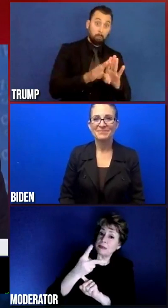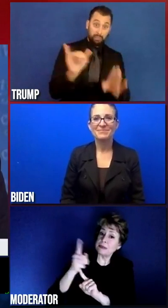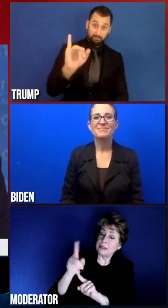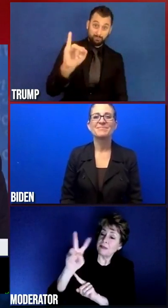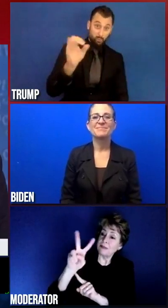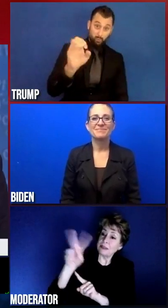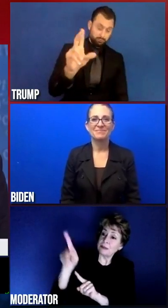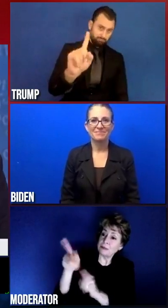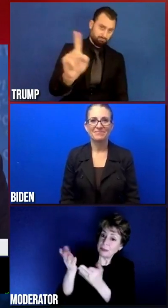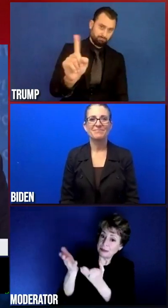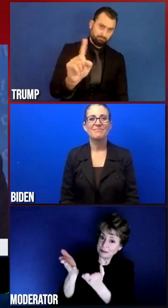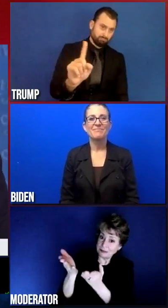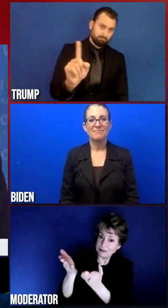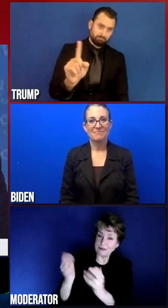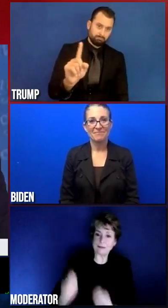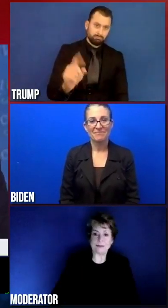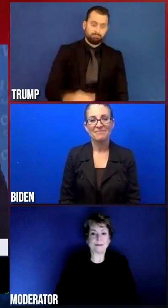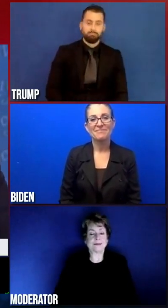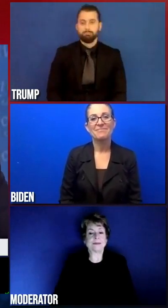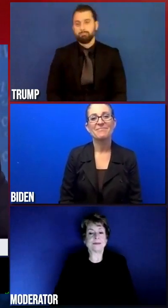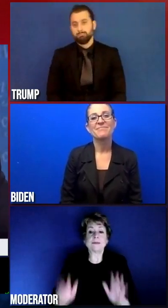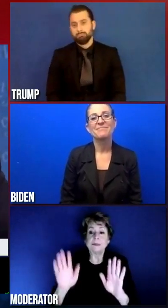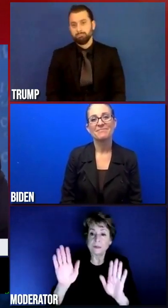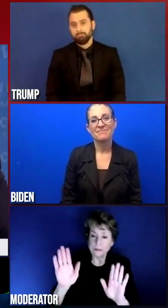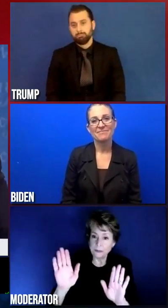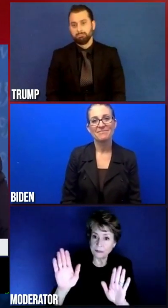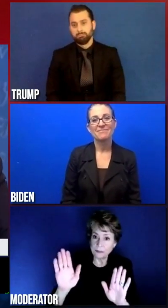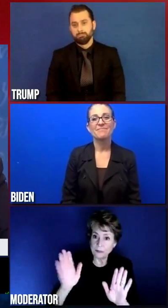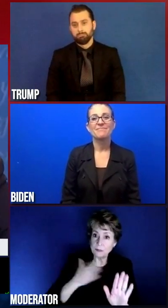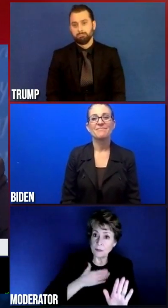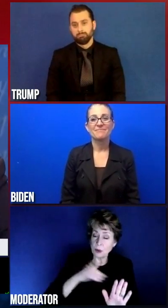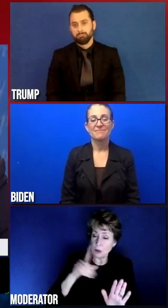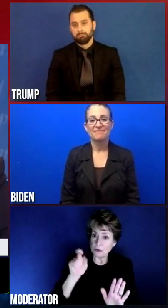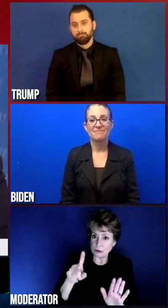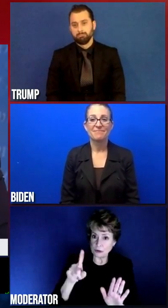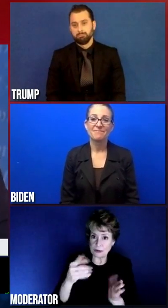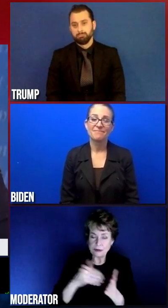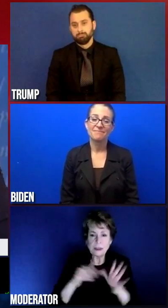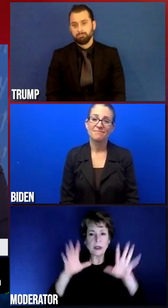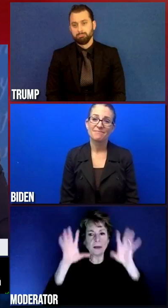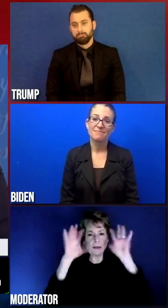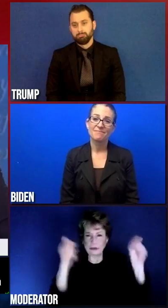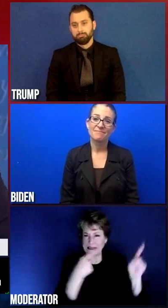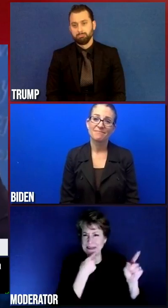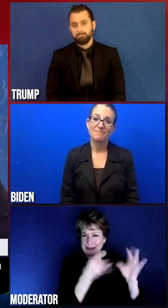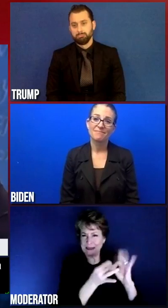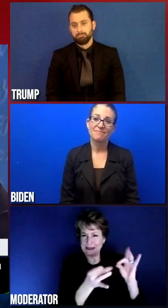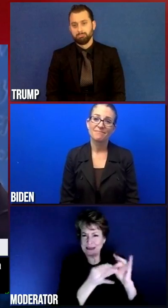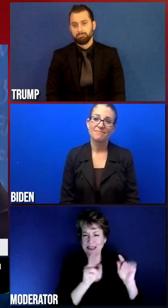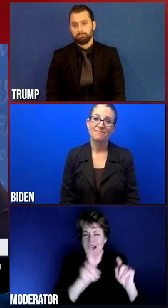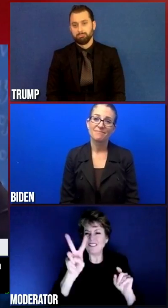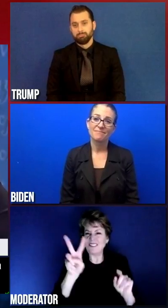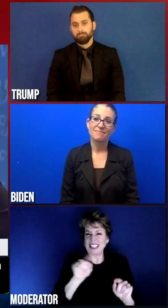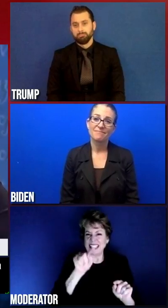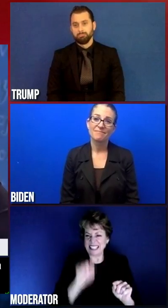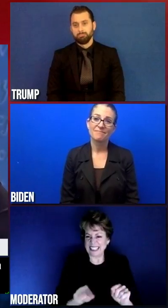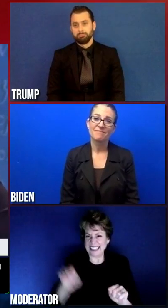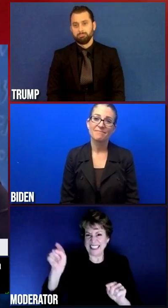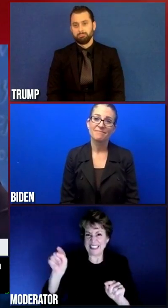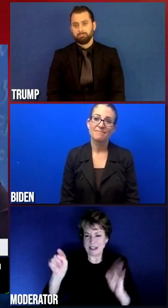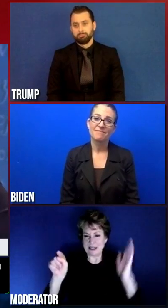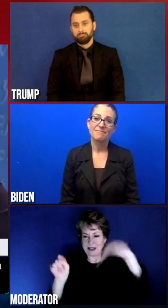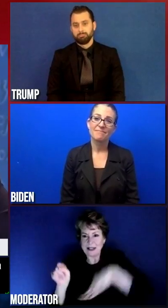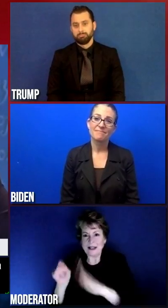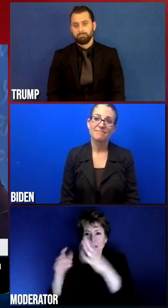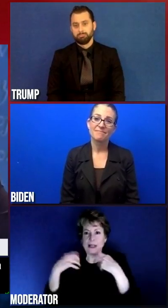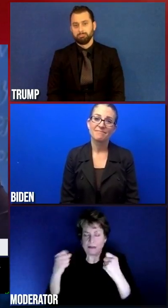I said, posing the question, the president says it's a V-shaped recovery. You say it's a K-shaped recovery. What's the difference? The difference